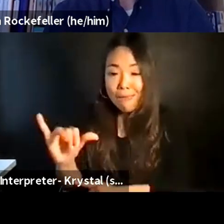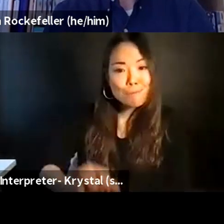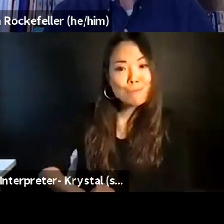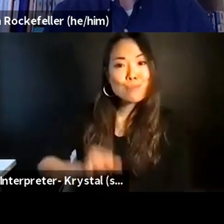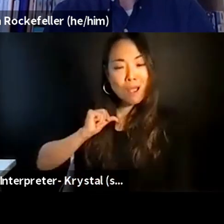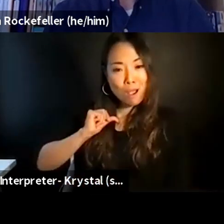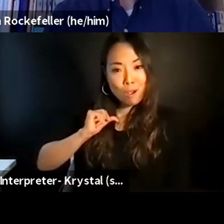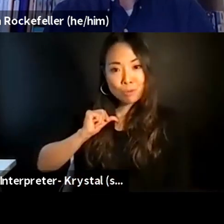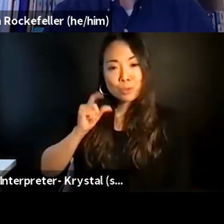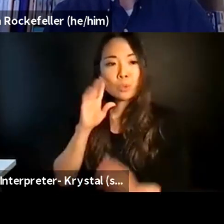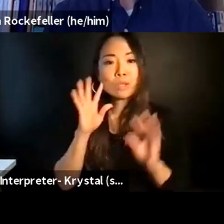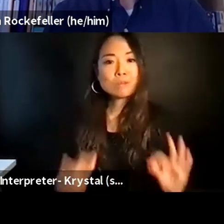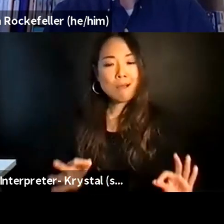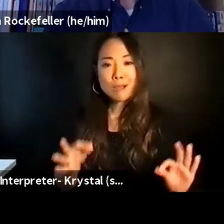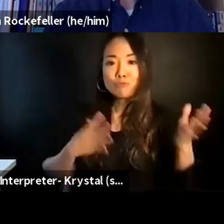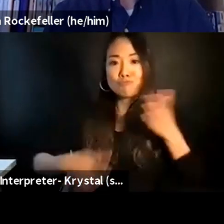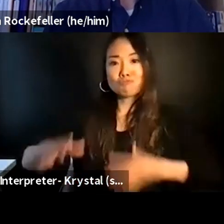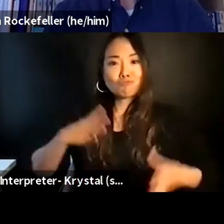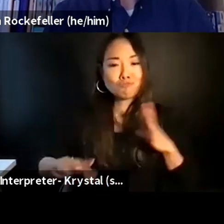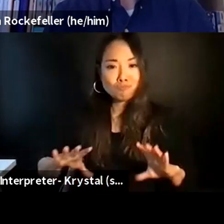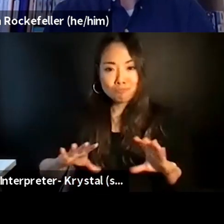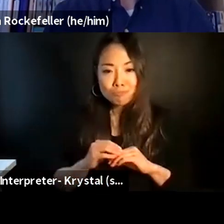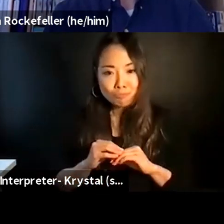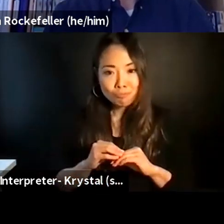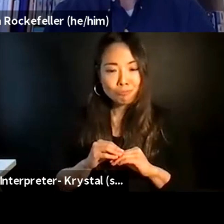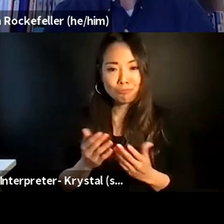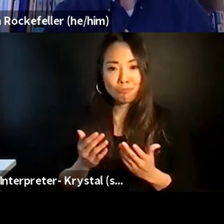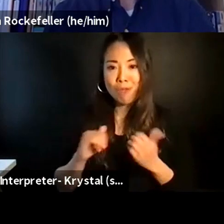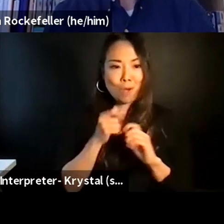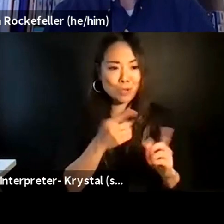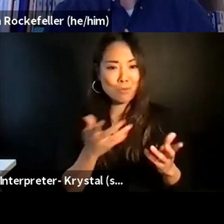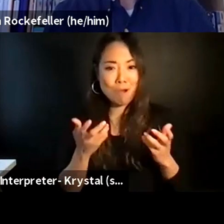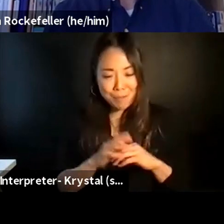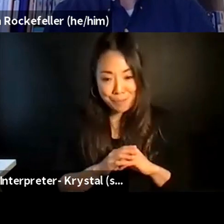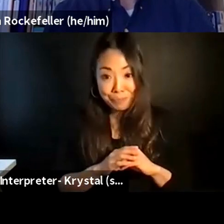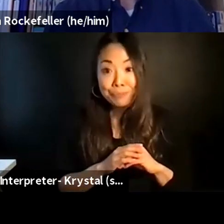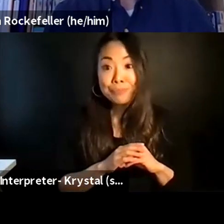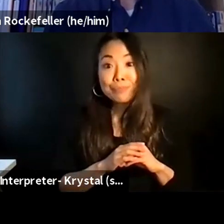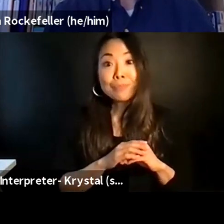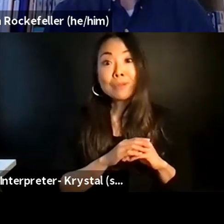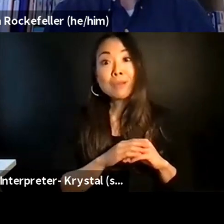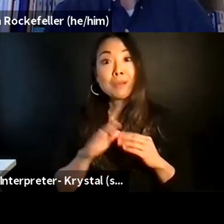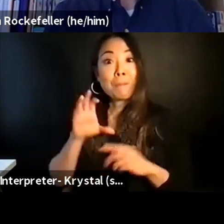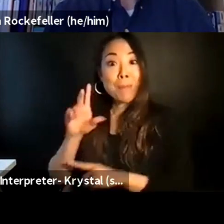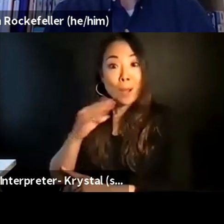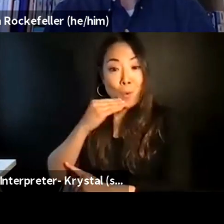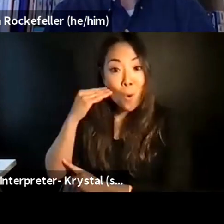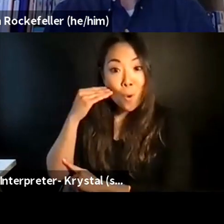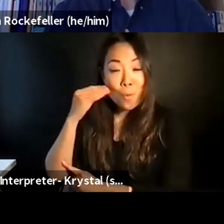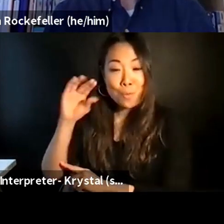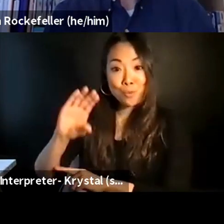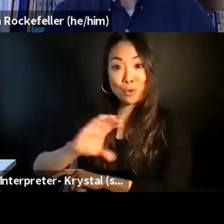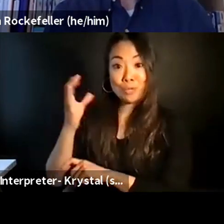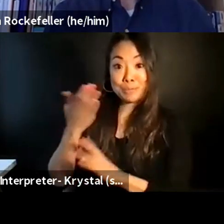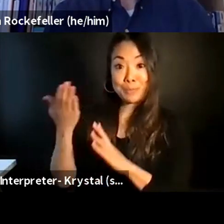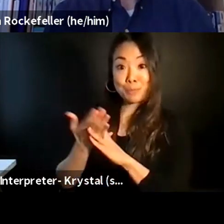and the way that he was very proud of. When he came back home for Christmas break to my hometown, and by the way, this